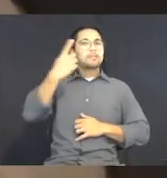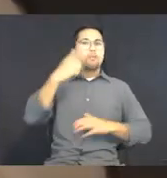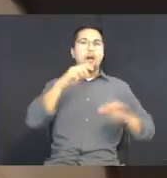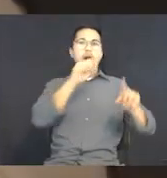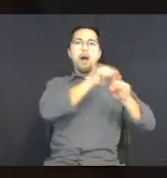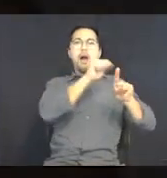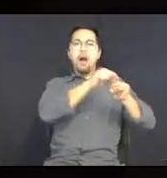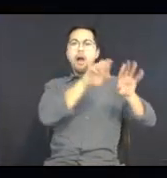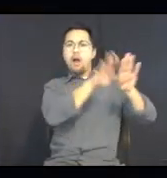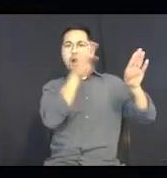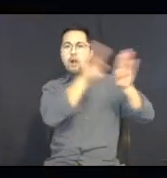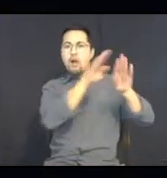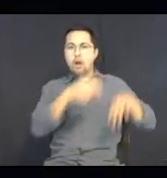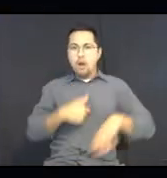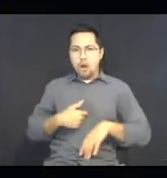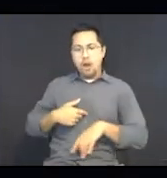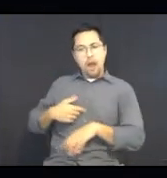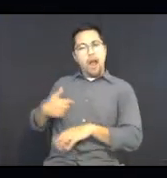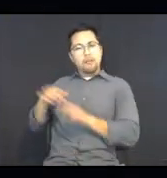Lamp off.